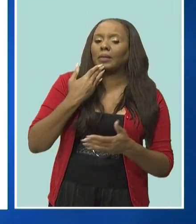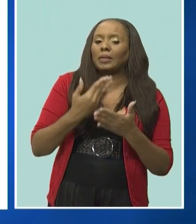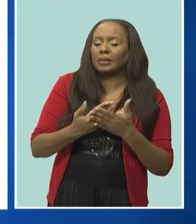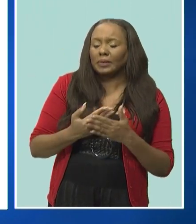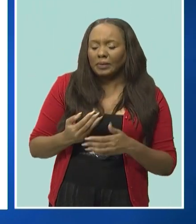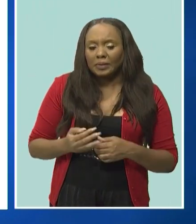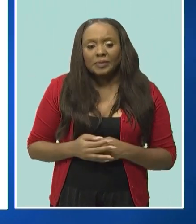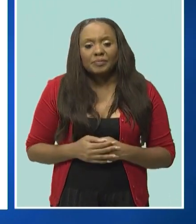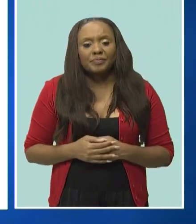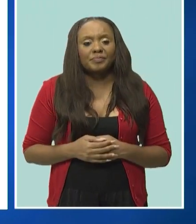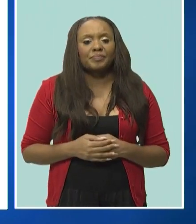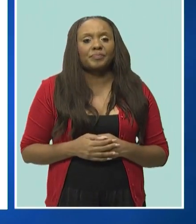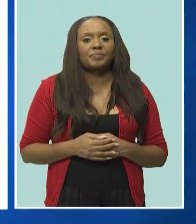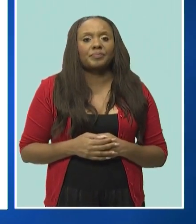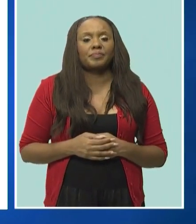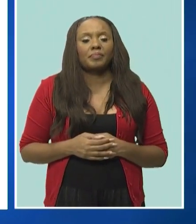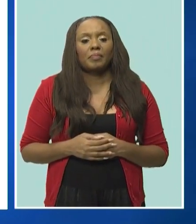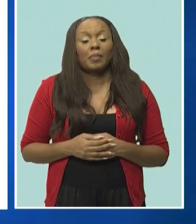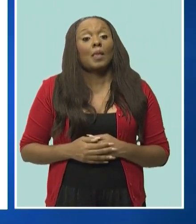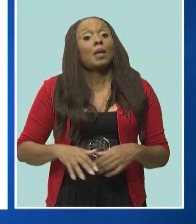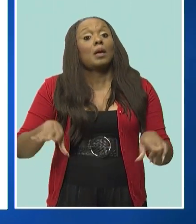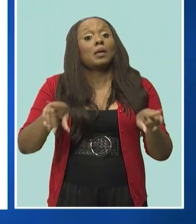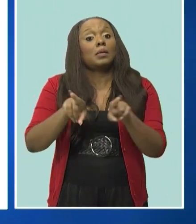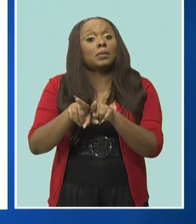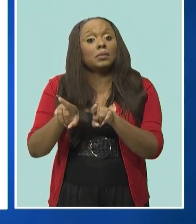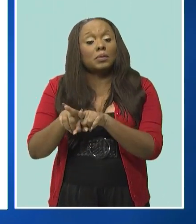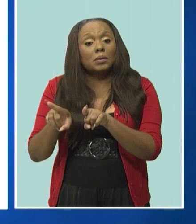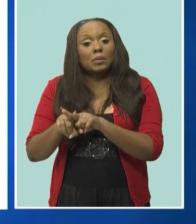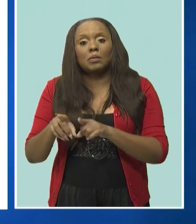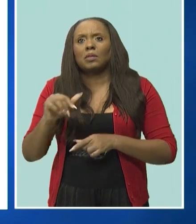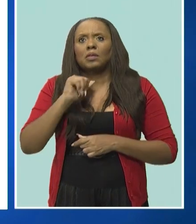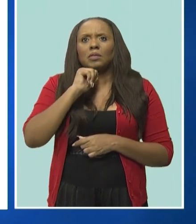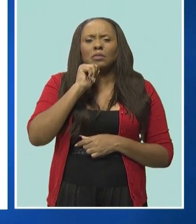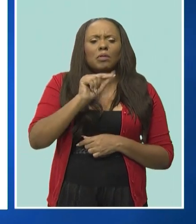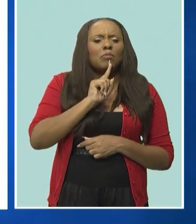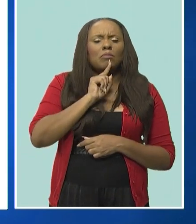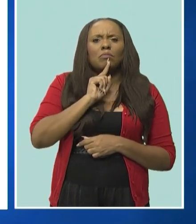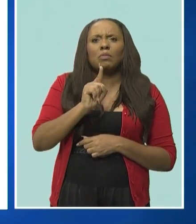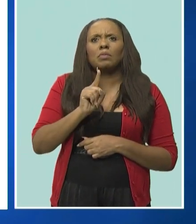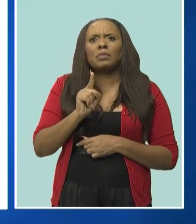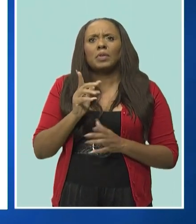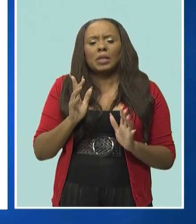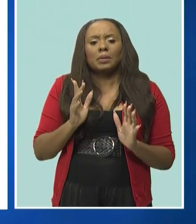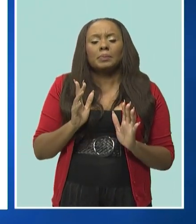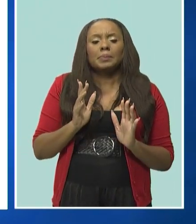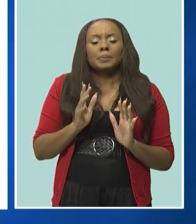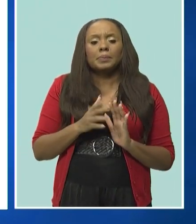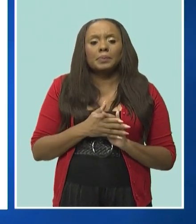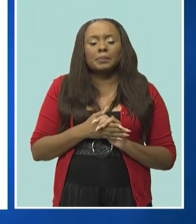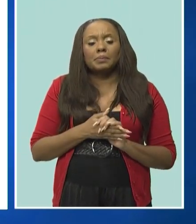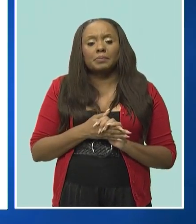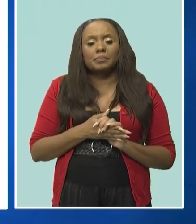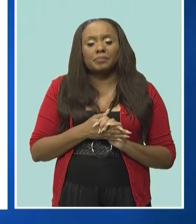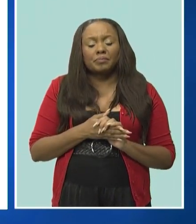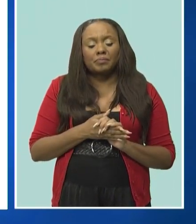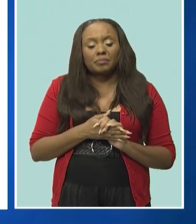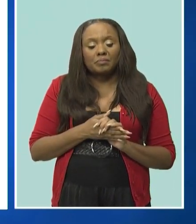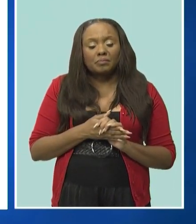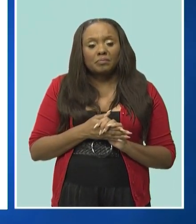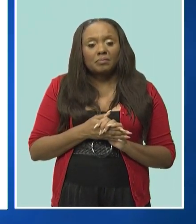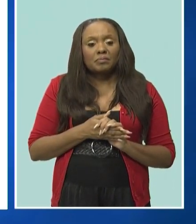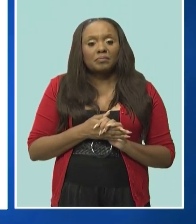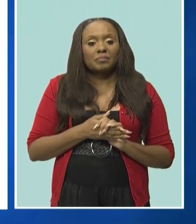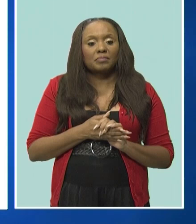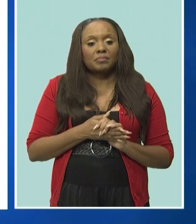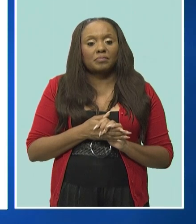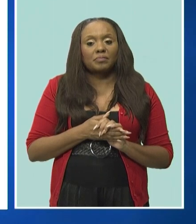On a micro level as well, it's not this is the part where I'm talking about indirectly. So it